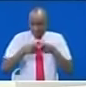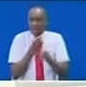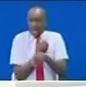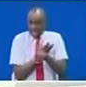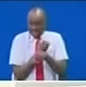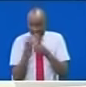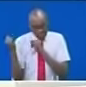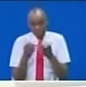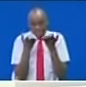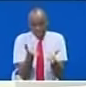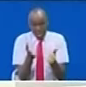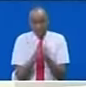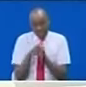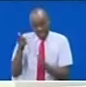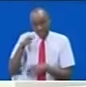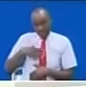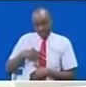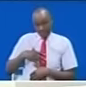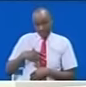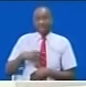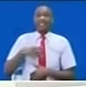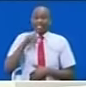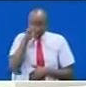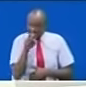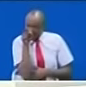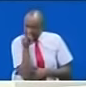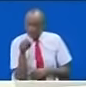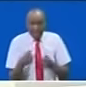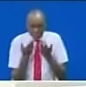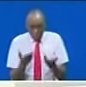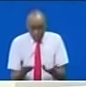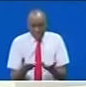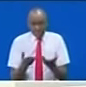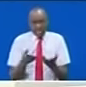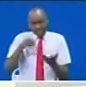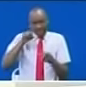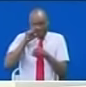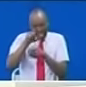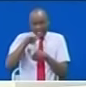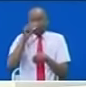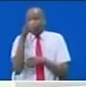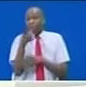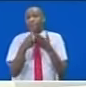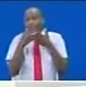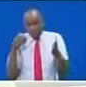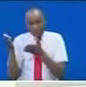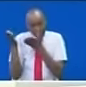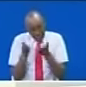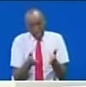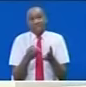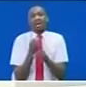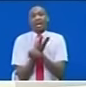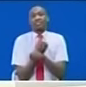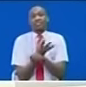country by Lancet pathologists. The method tests the presence of human papilloma virus before it causes cervical